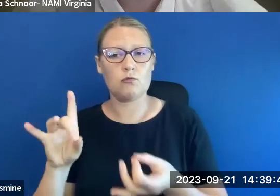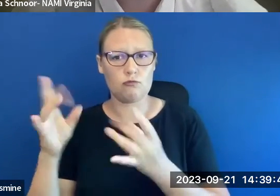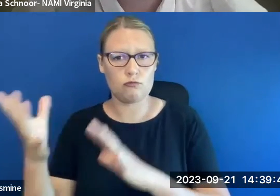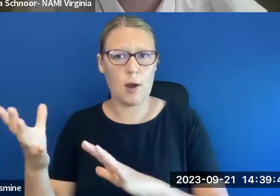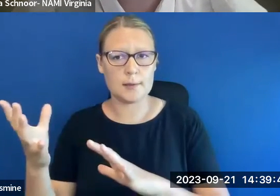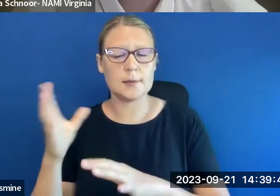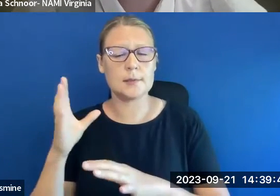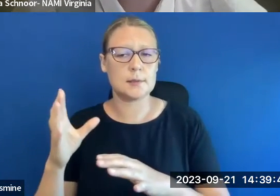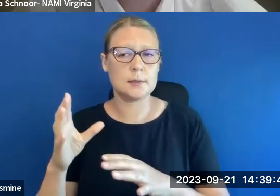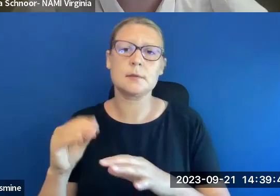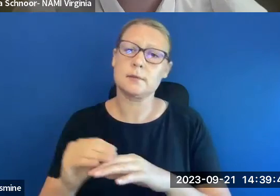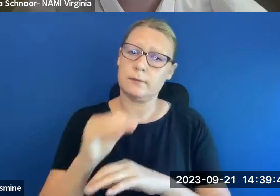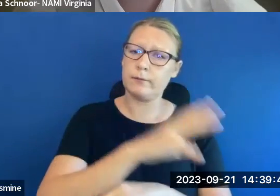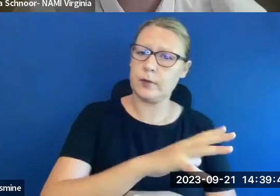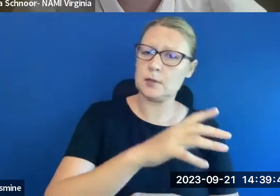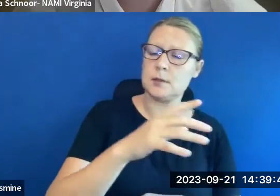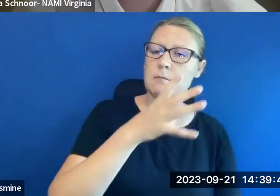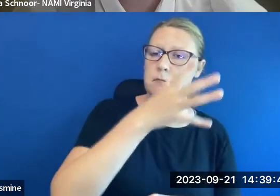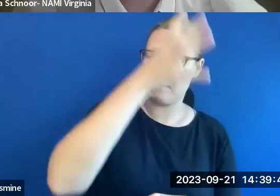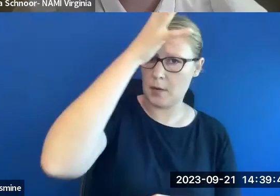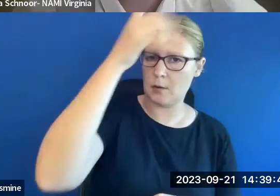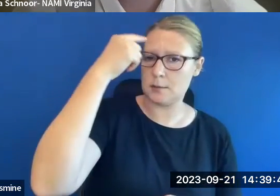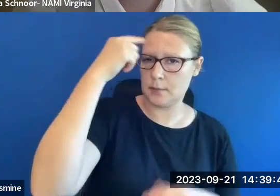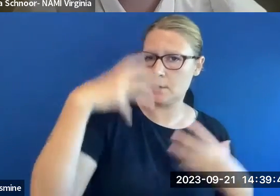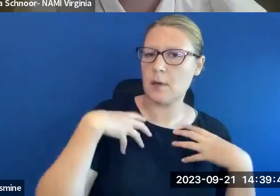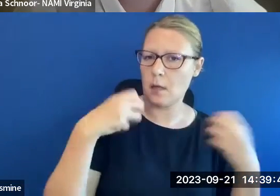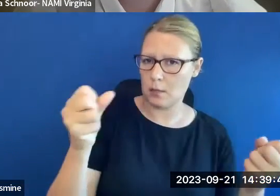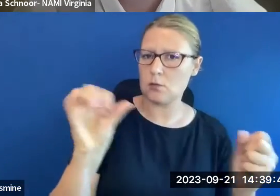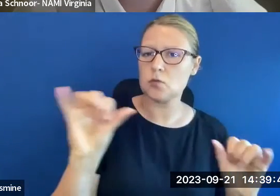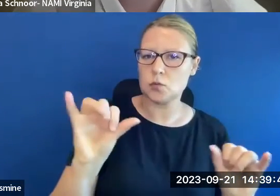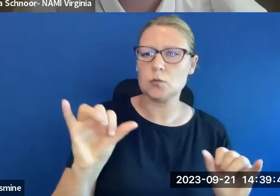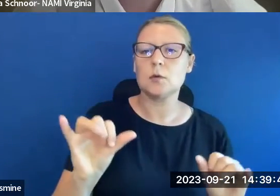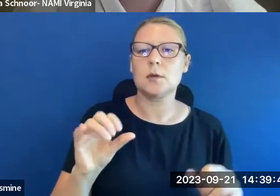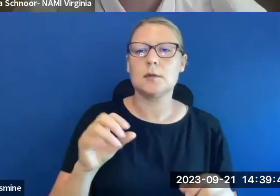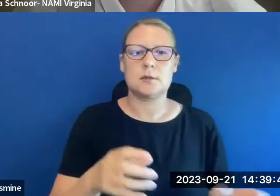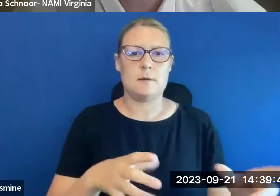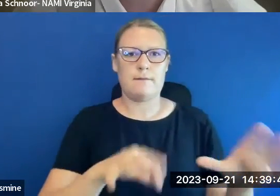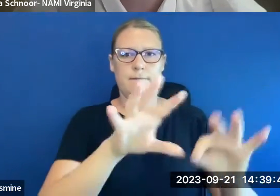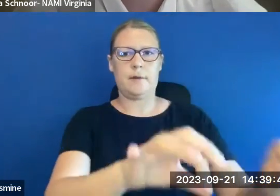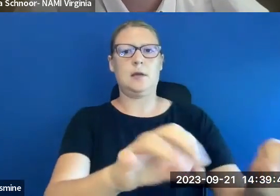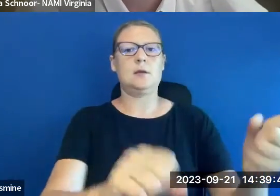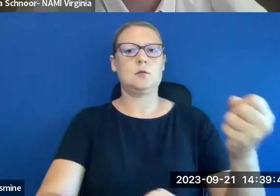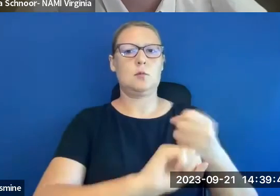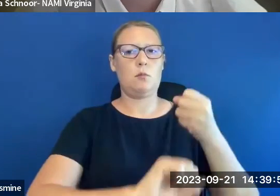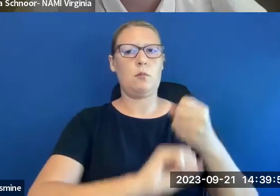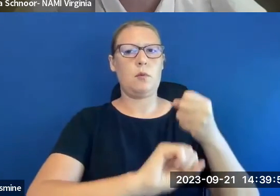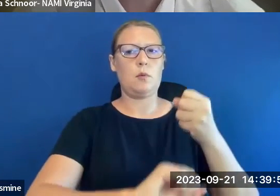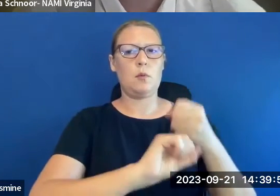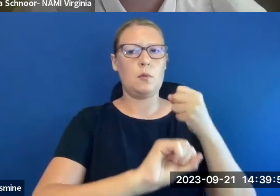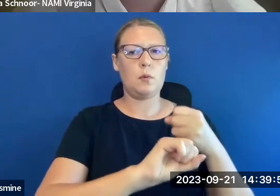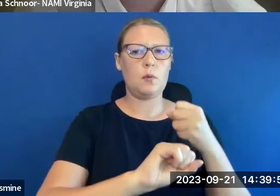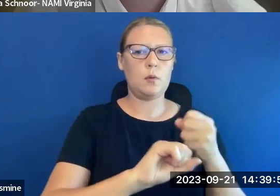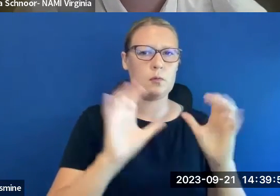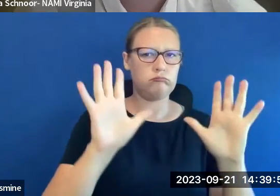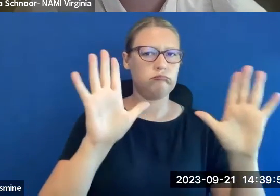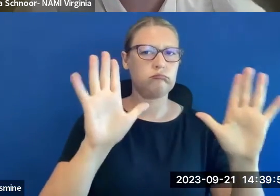is going through a crisis, and having that support can be very useful. Also looking to